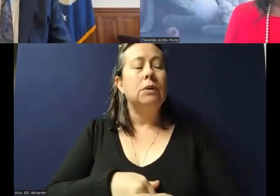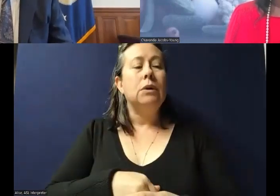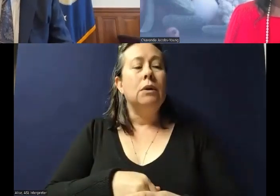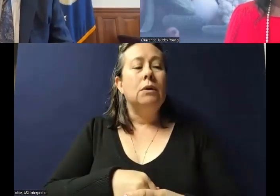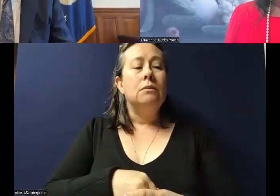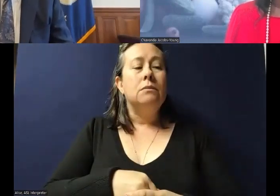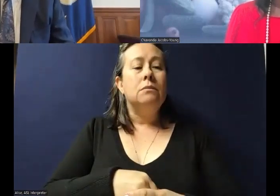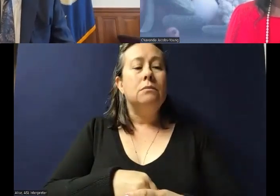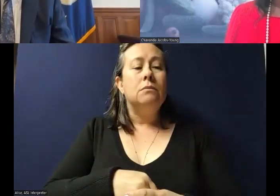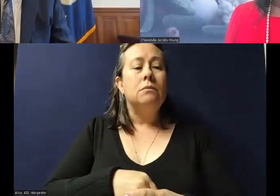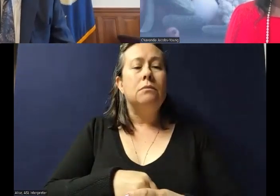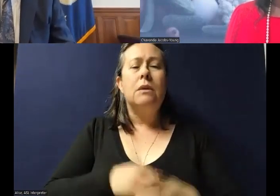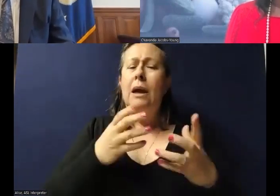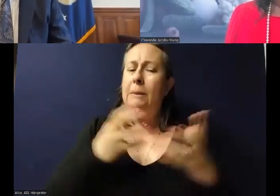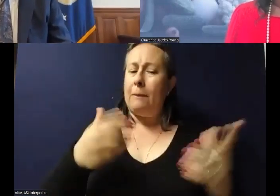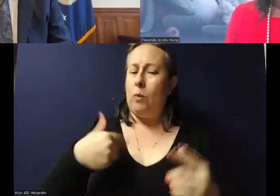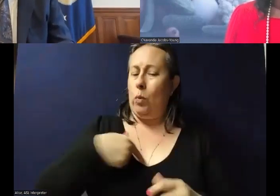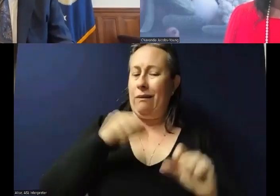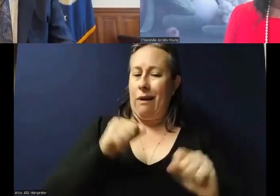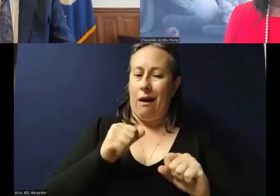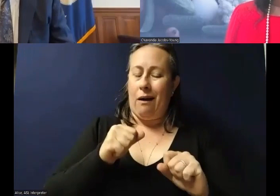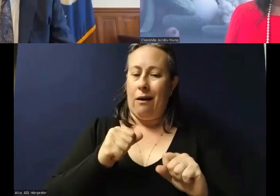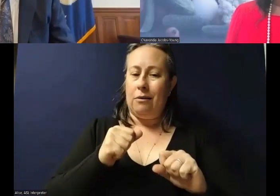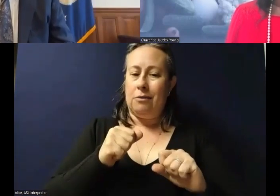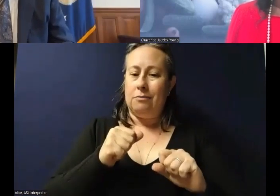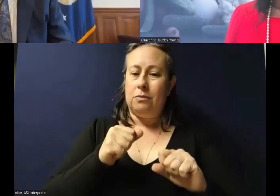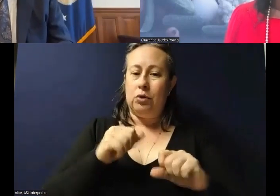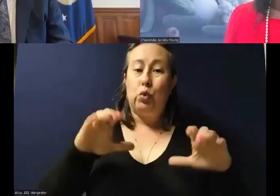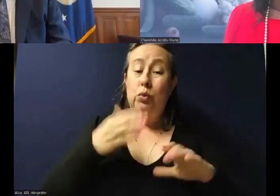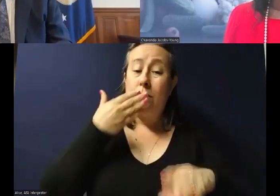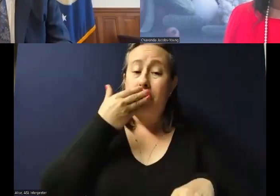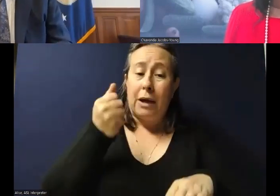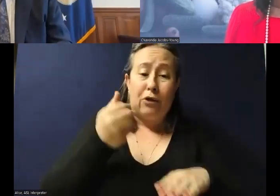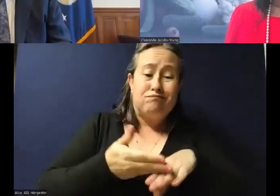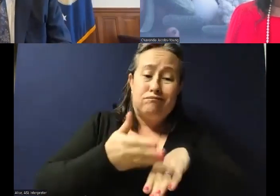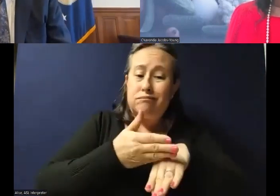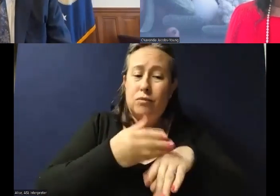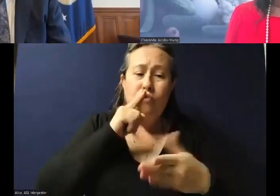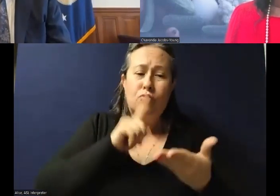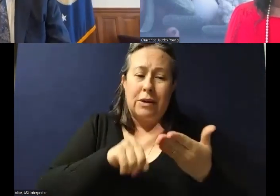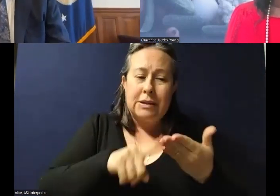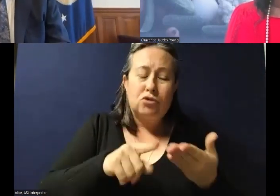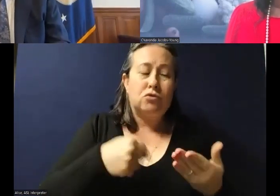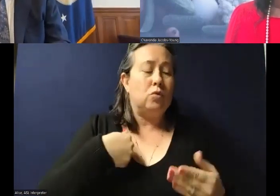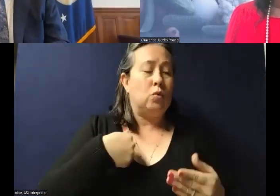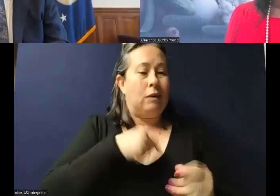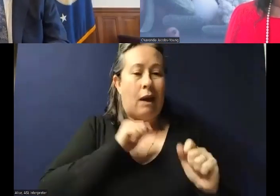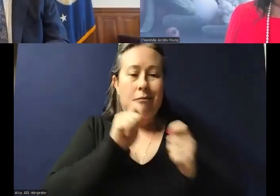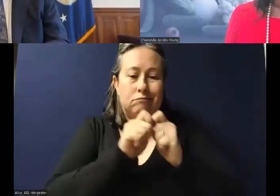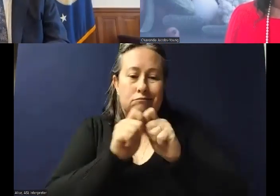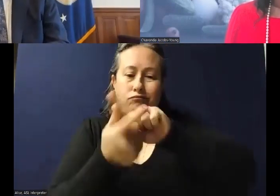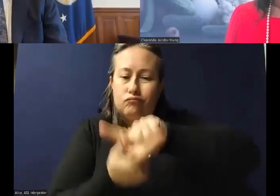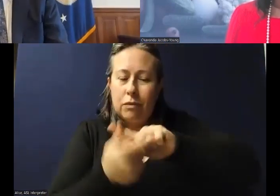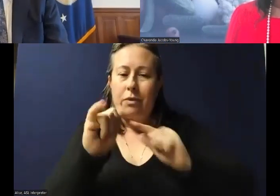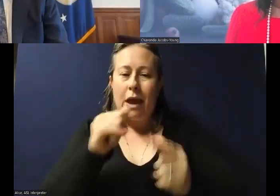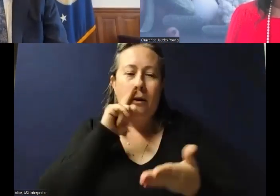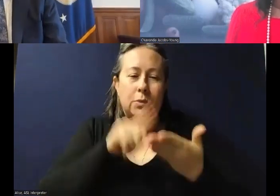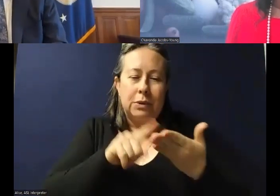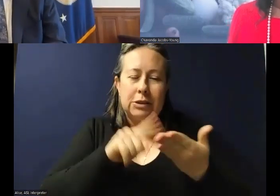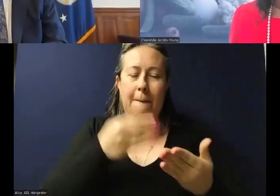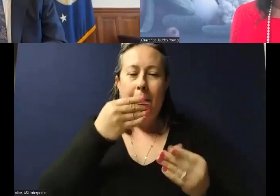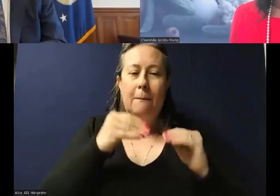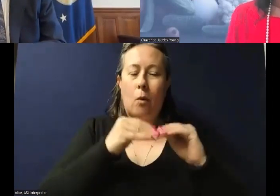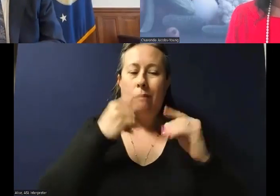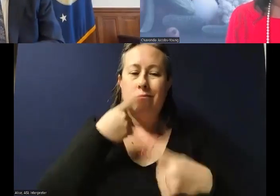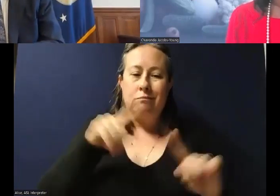that we can do better research, we can coordinate that research, that we can translate it more effectively, we can get it to